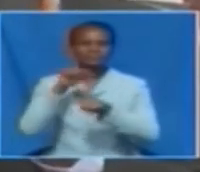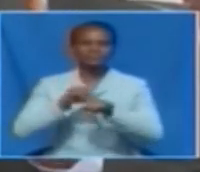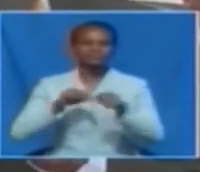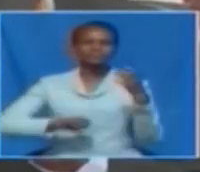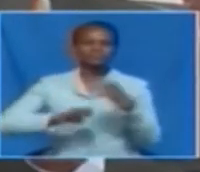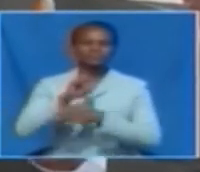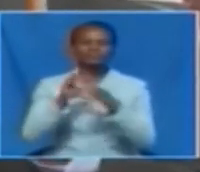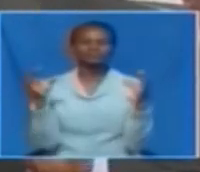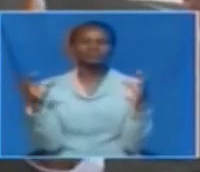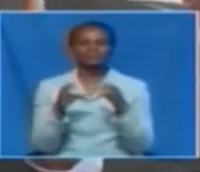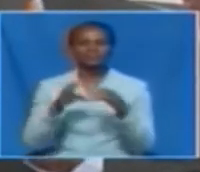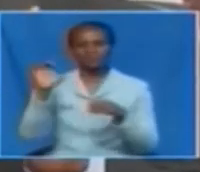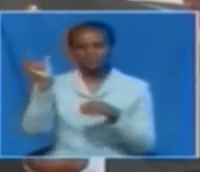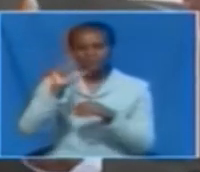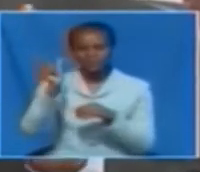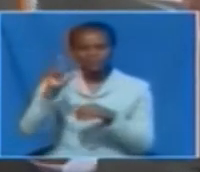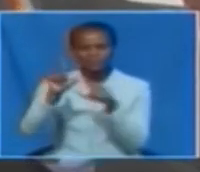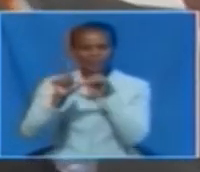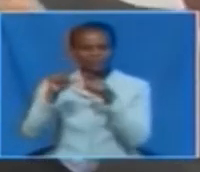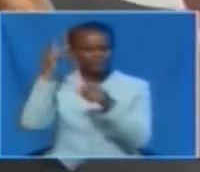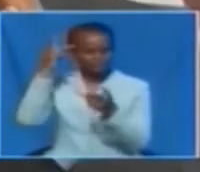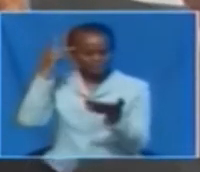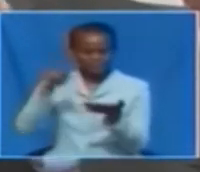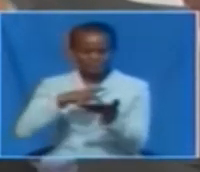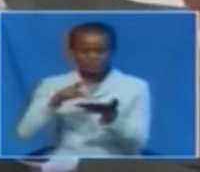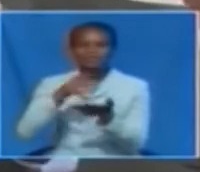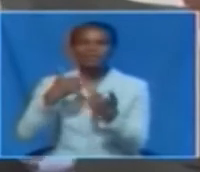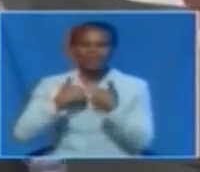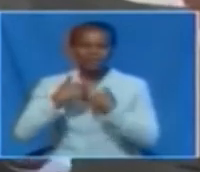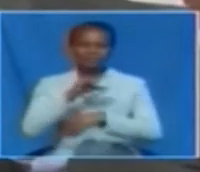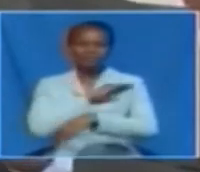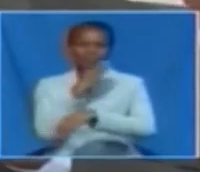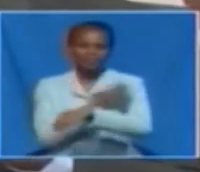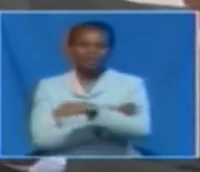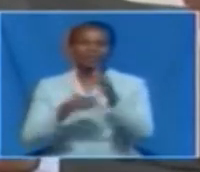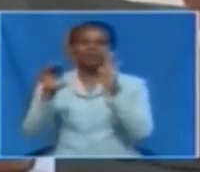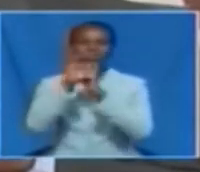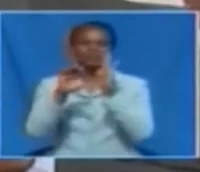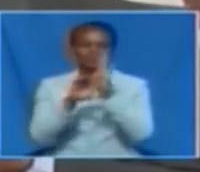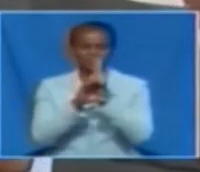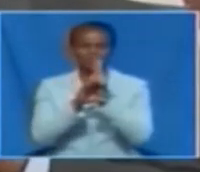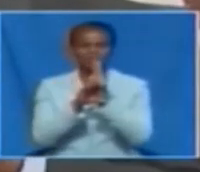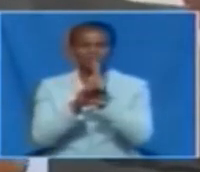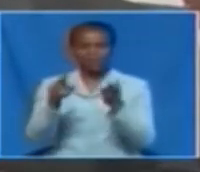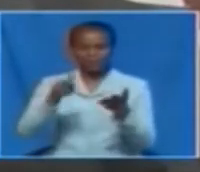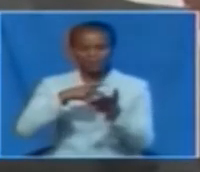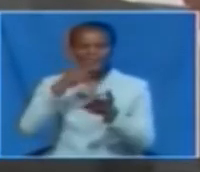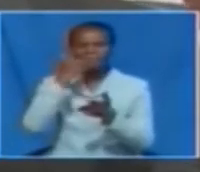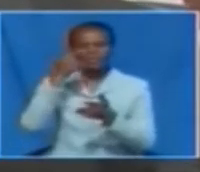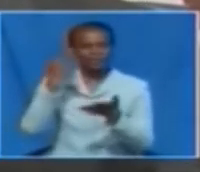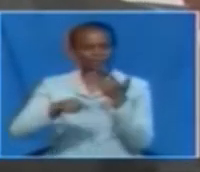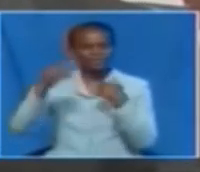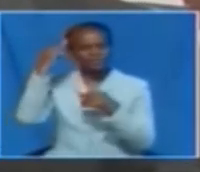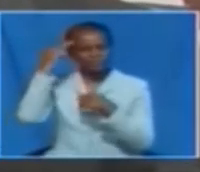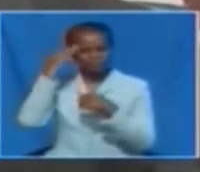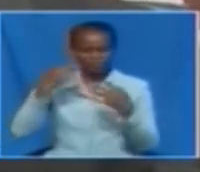Executive Committee of the Movement for Multi-Party Democracy is mandated by the constitution of our party to determine, it's the only